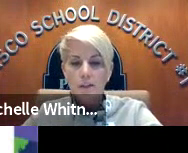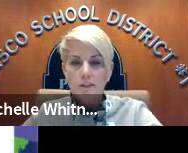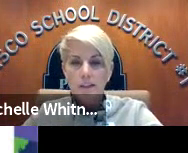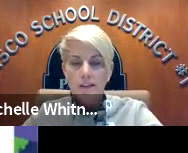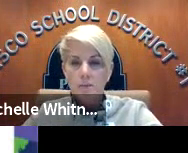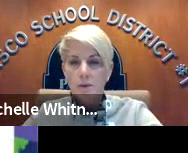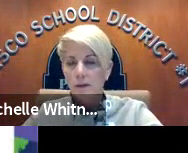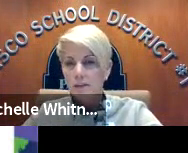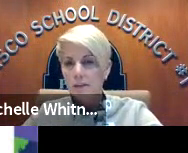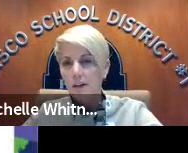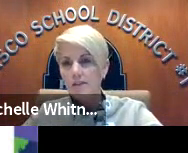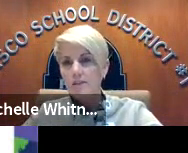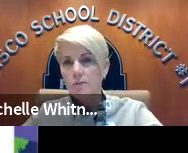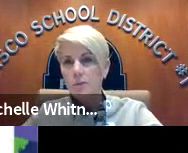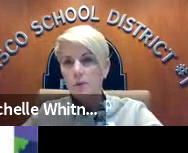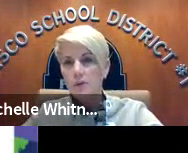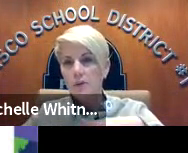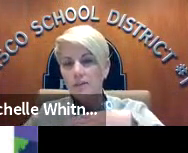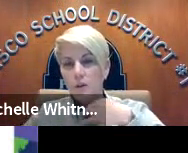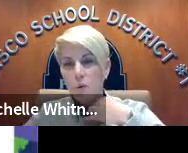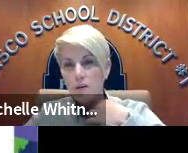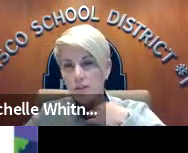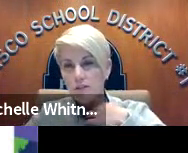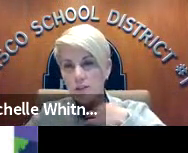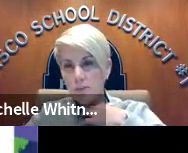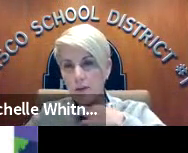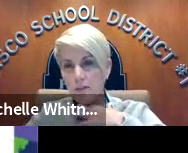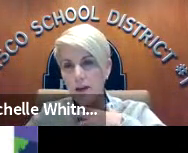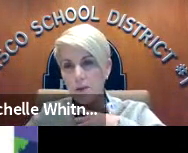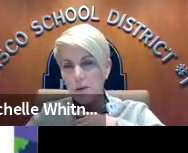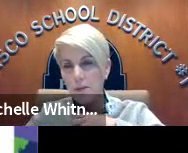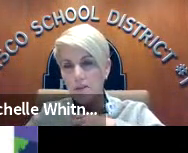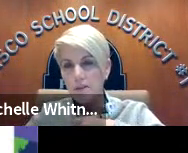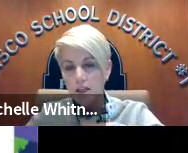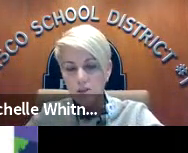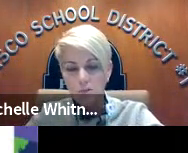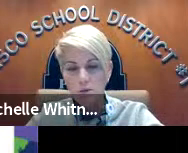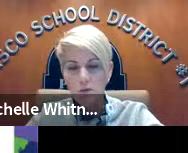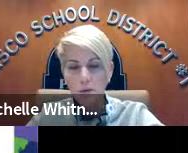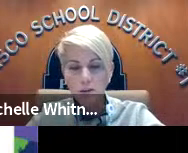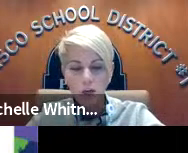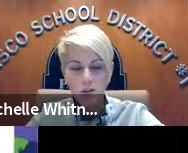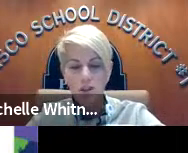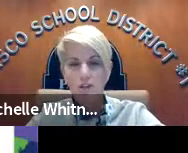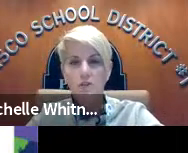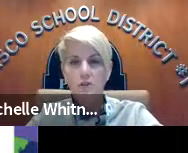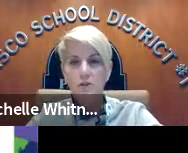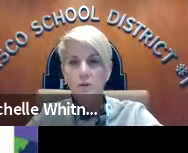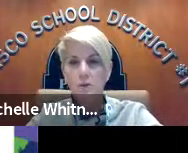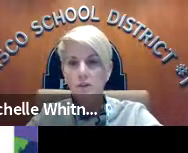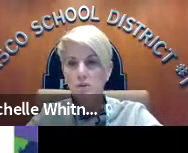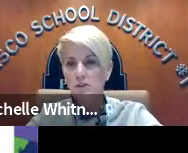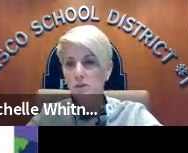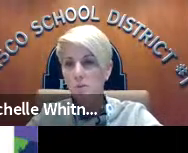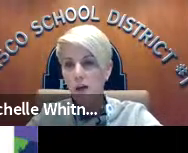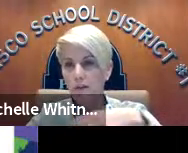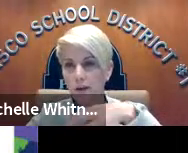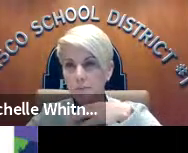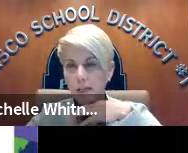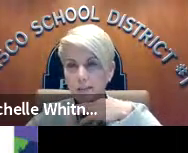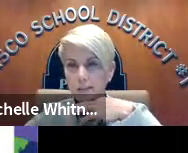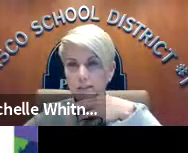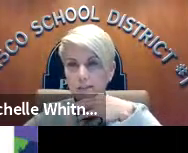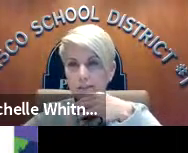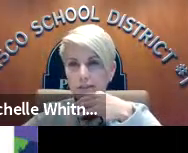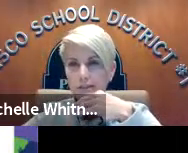So I'm gonna take a deep breath right there and ask the board, do you have any questions about that part of the presentation before we launch into the instructional